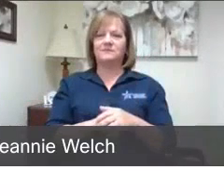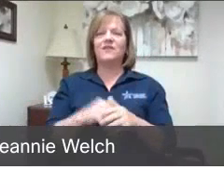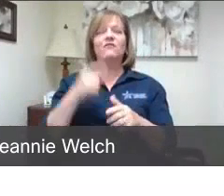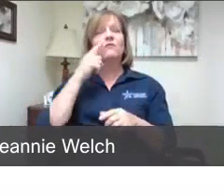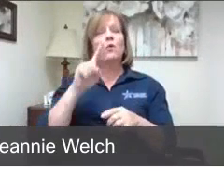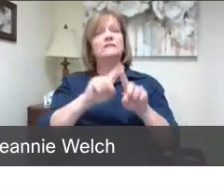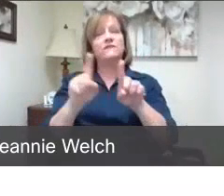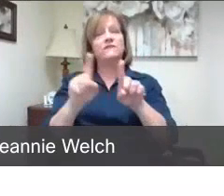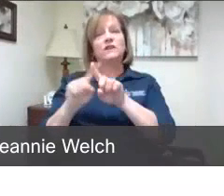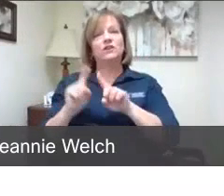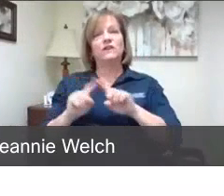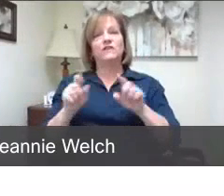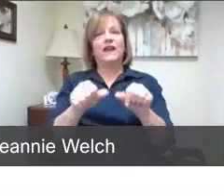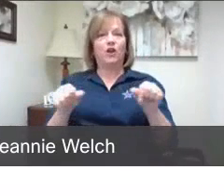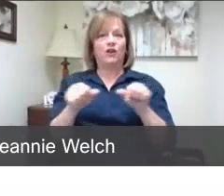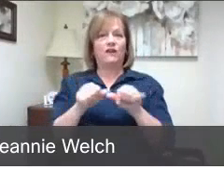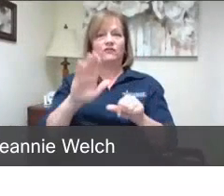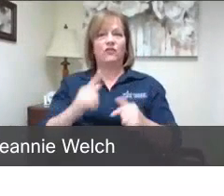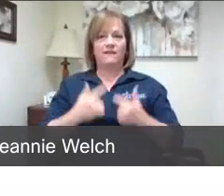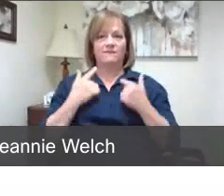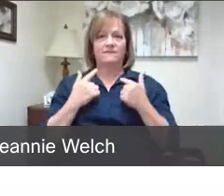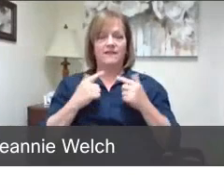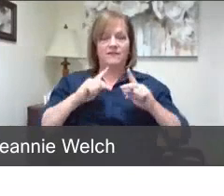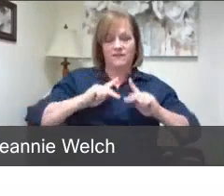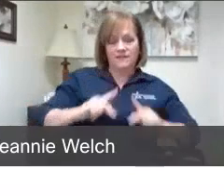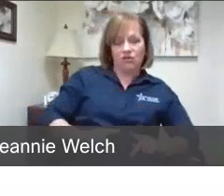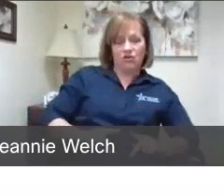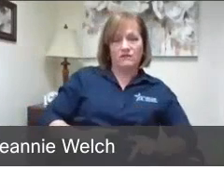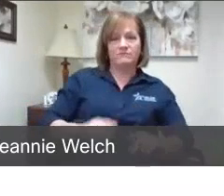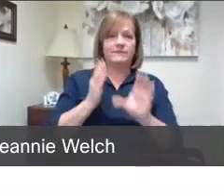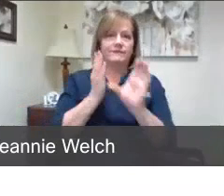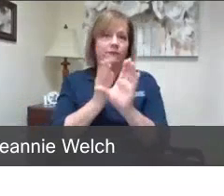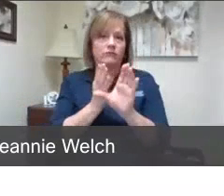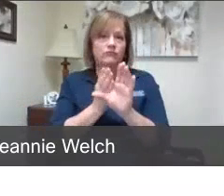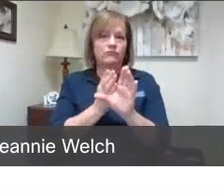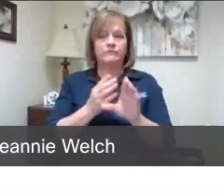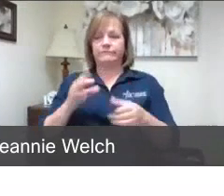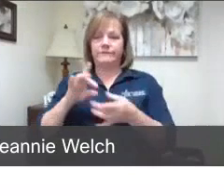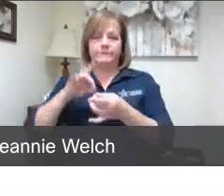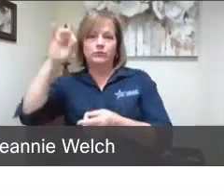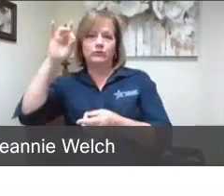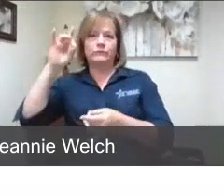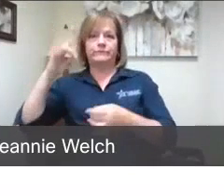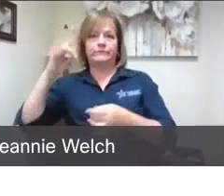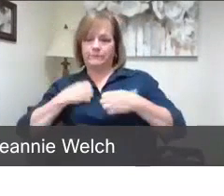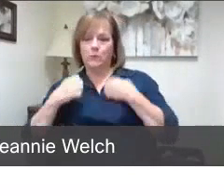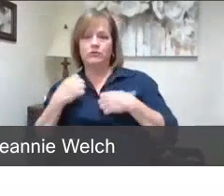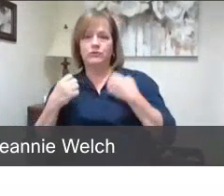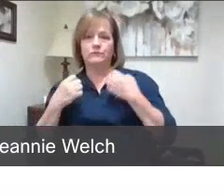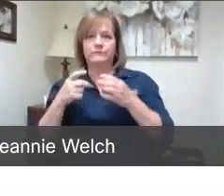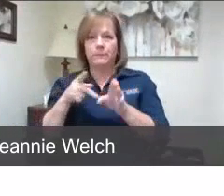aspects of your life, whether it's physical, psychological, emotional, spiritual,